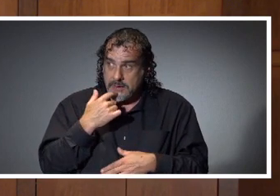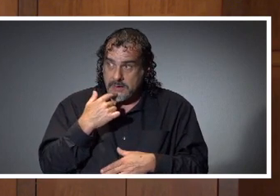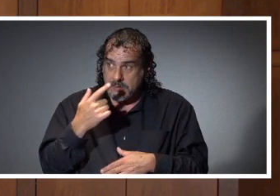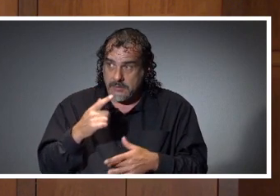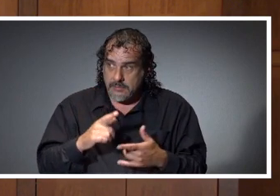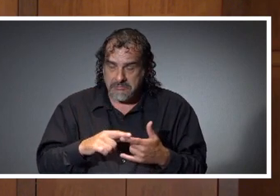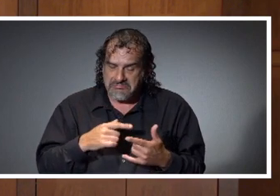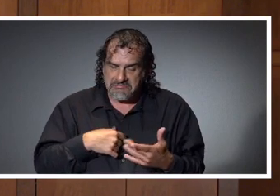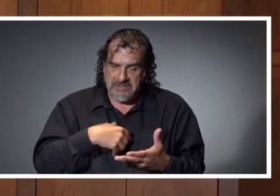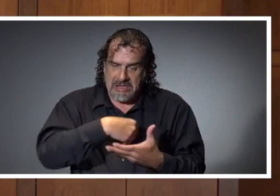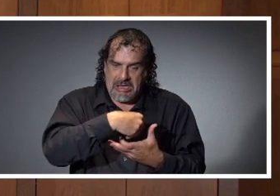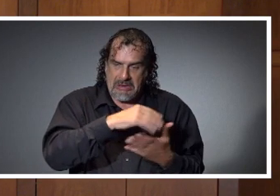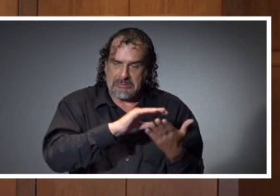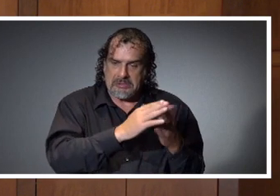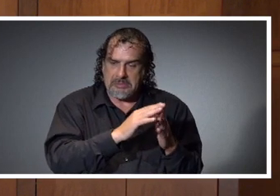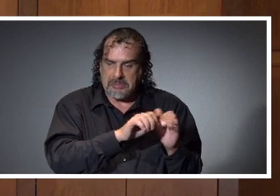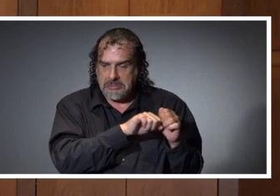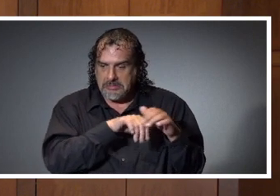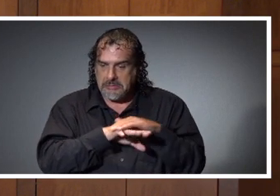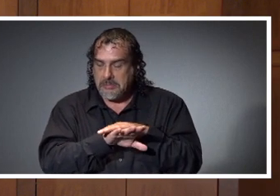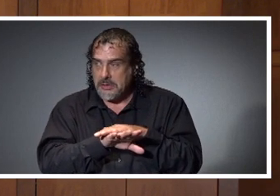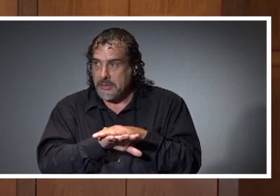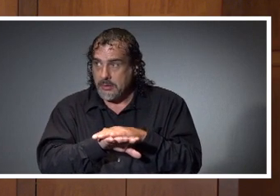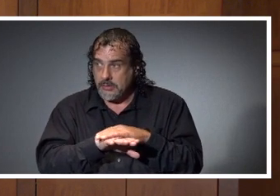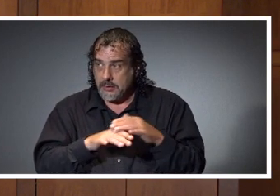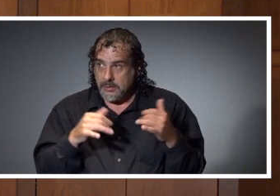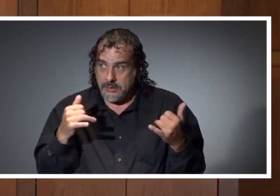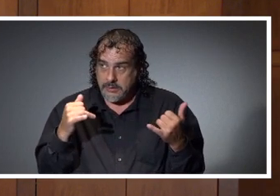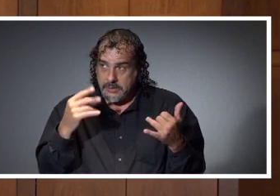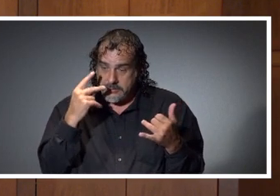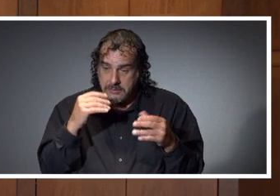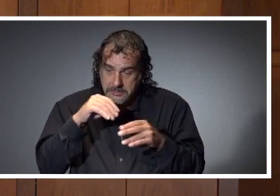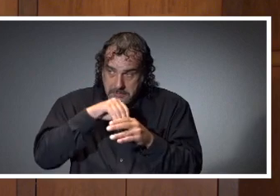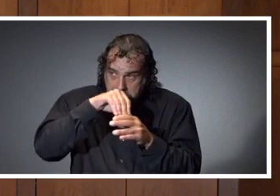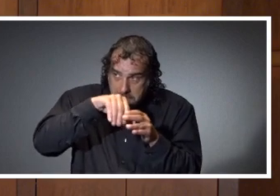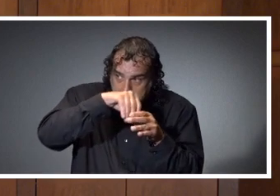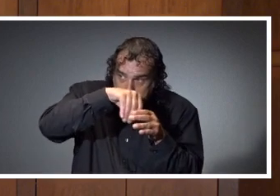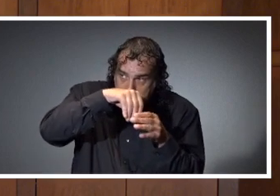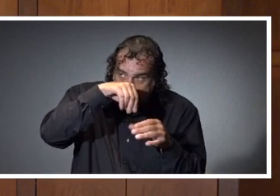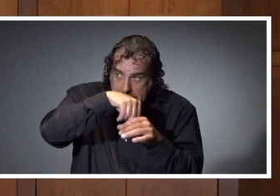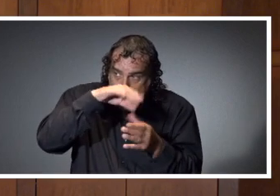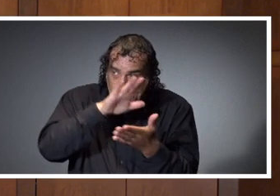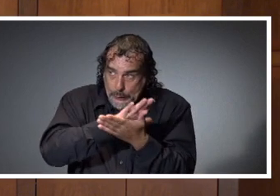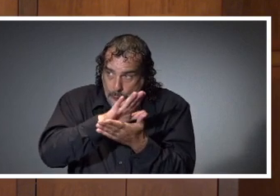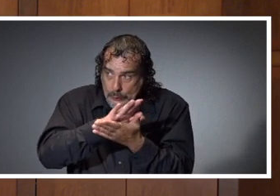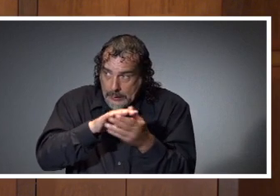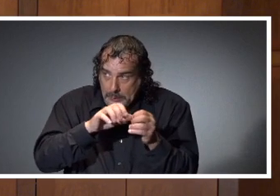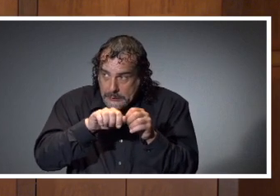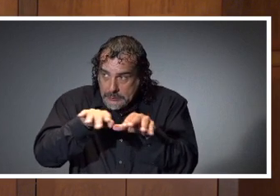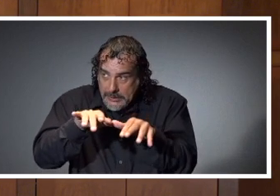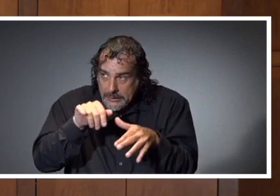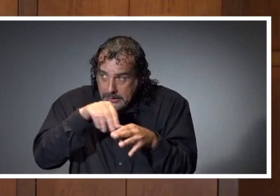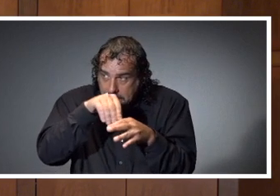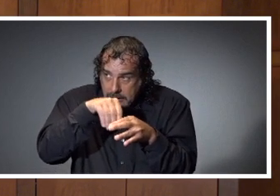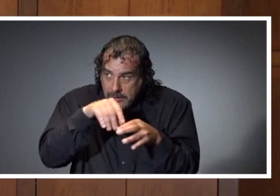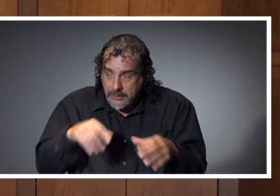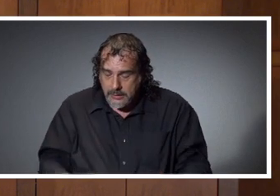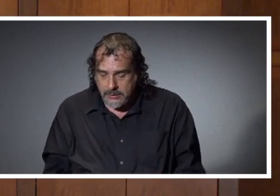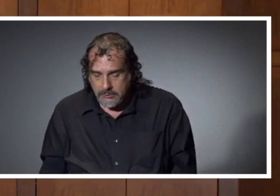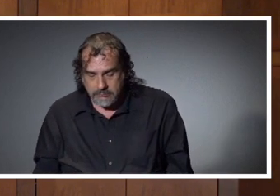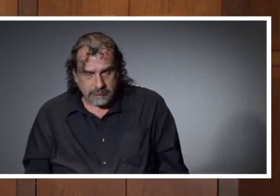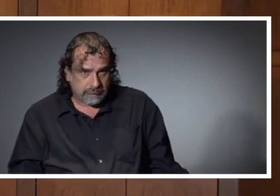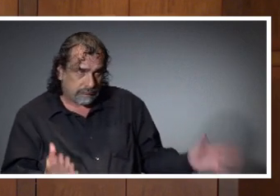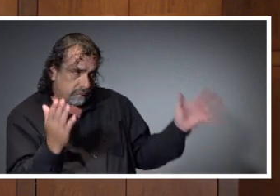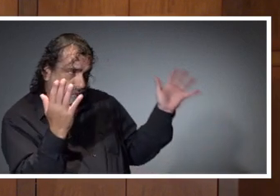thinking it's more of community transmission, but is it more, are you seeing it more from within the school districts now? Yeah, I'll let Dr.